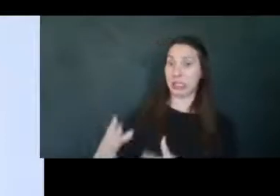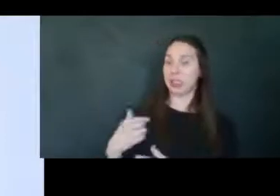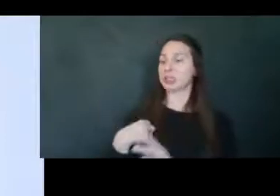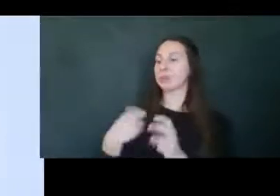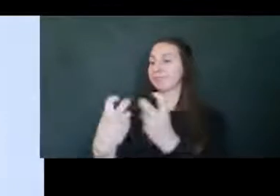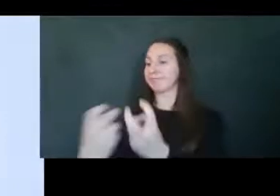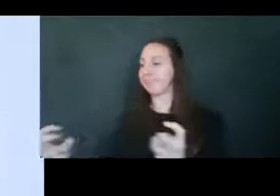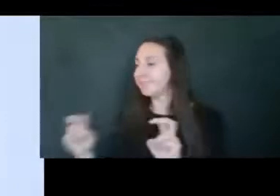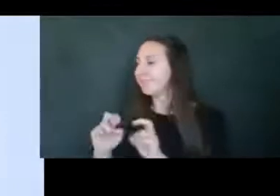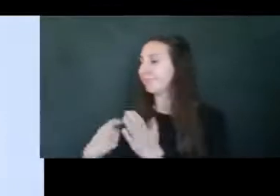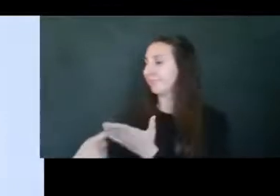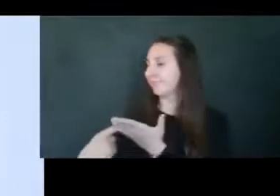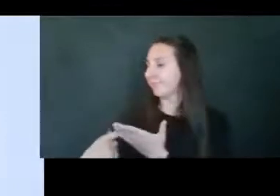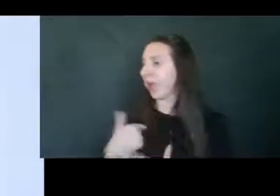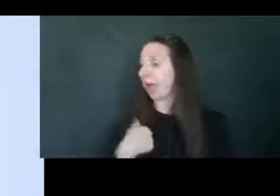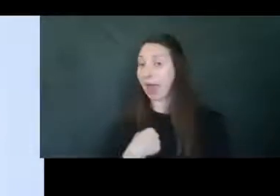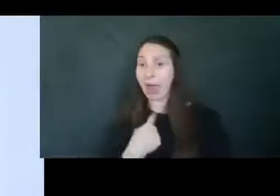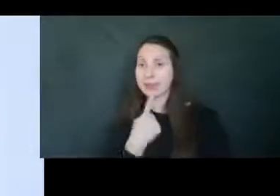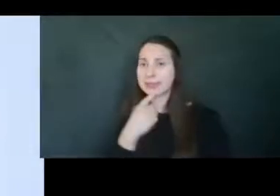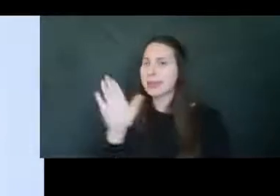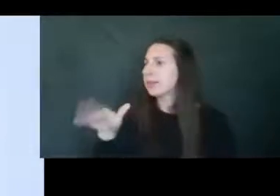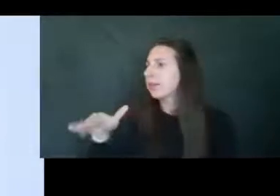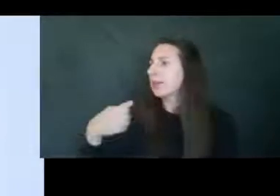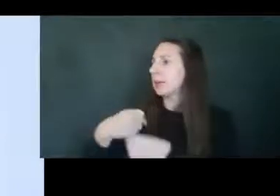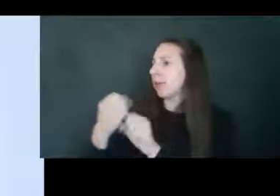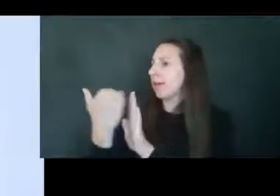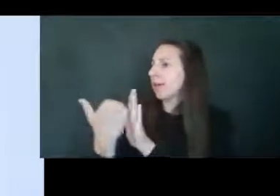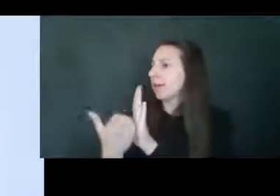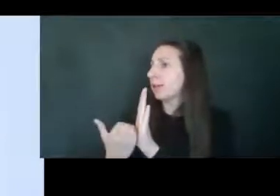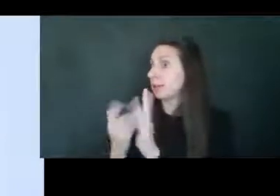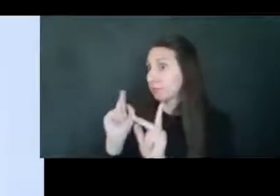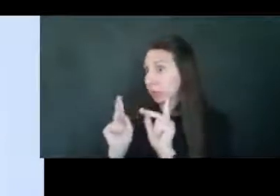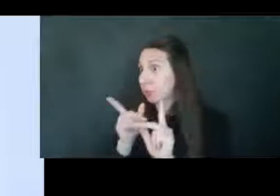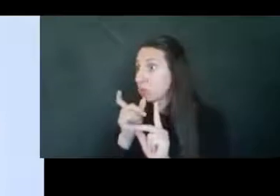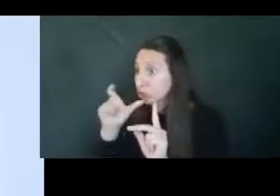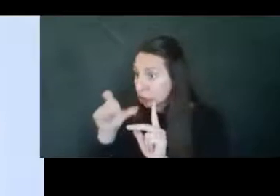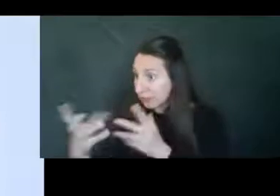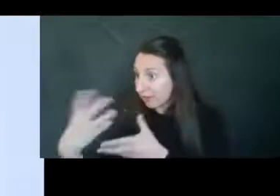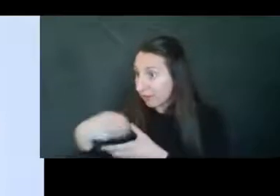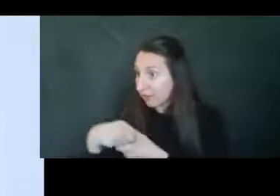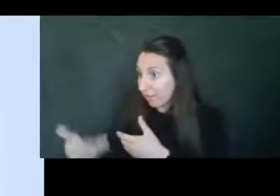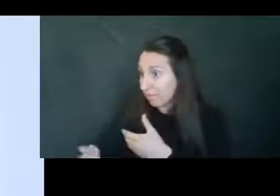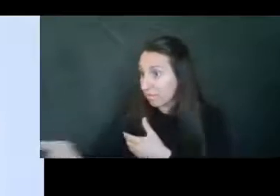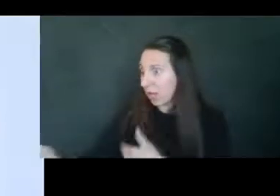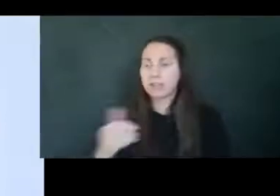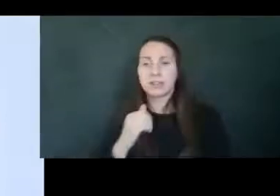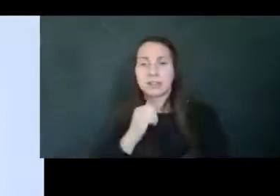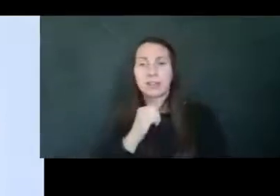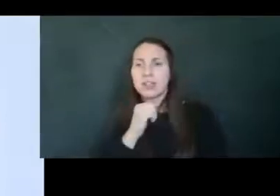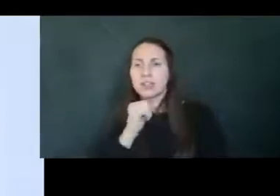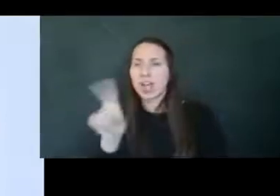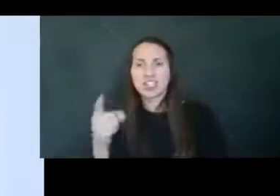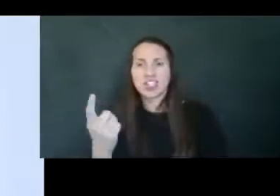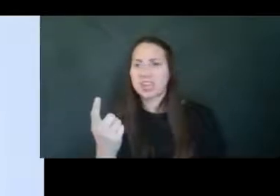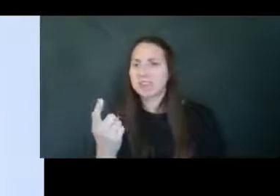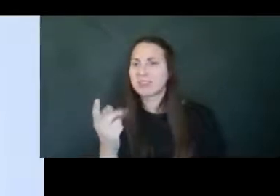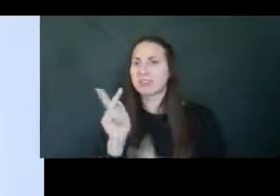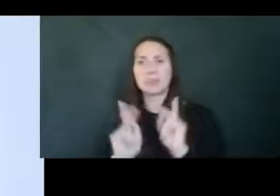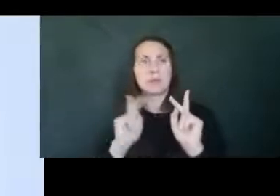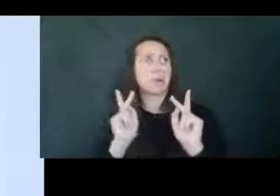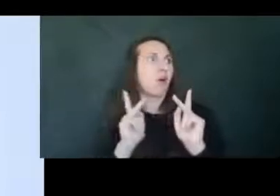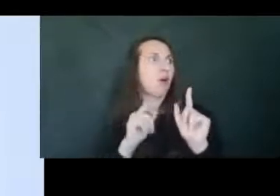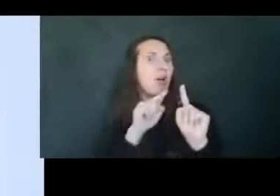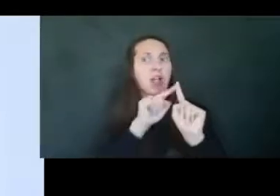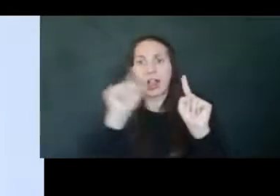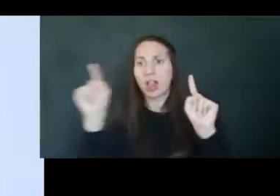invited, and think really expansively. Don't just think about people who are movers and shakers. Think about